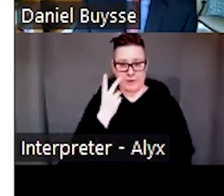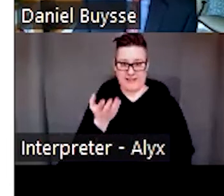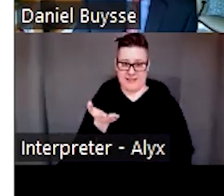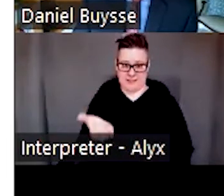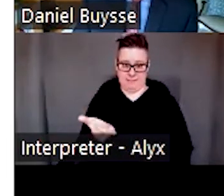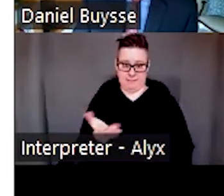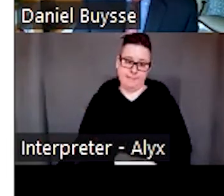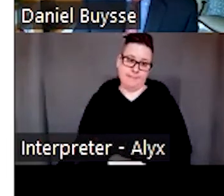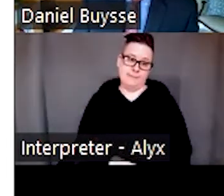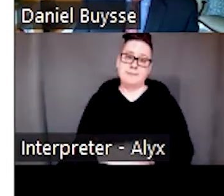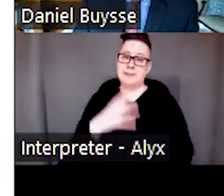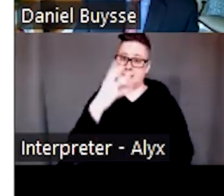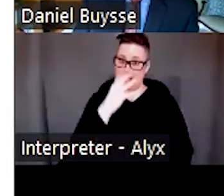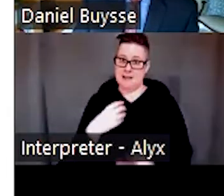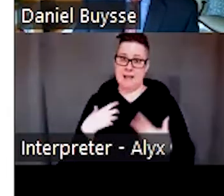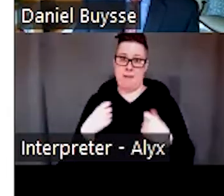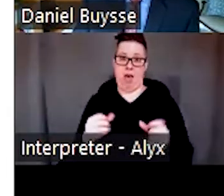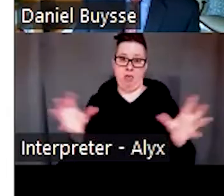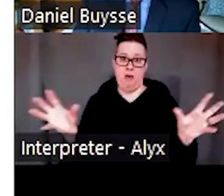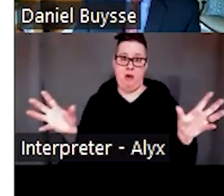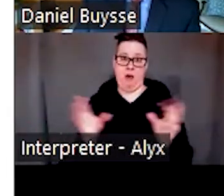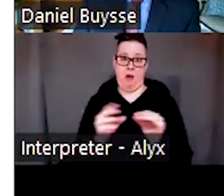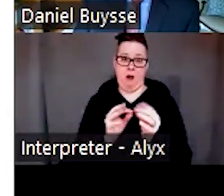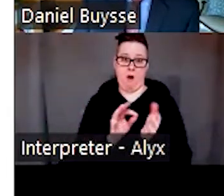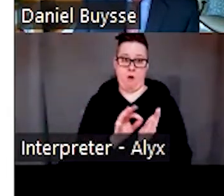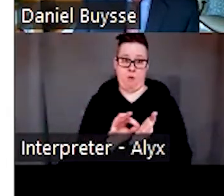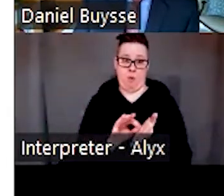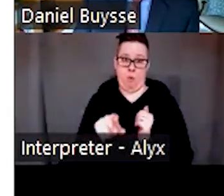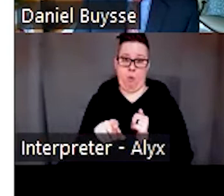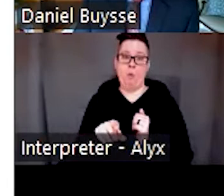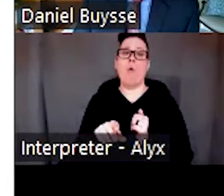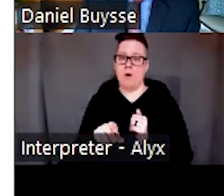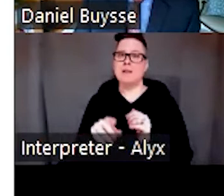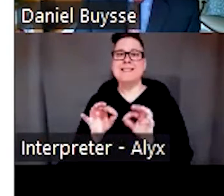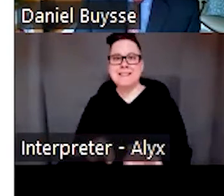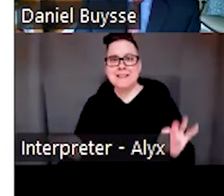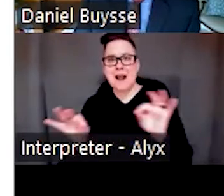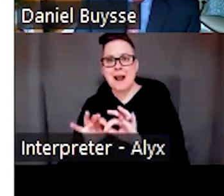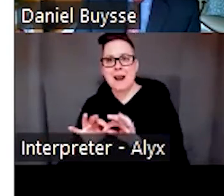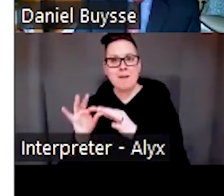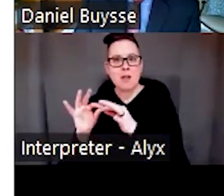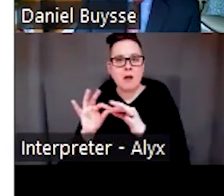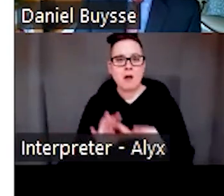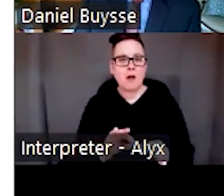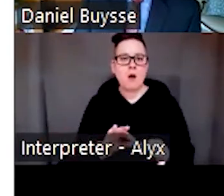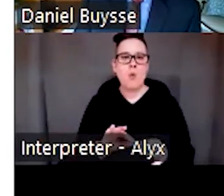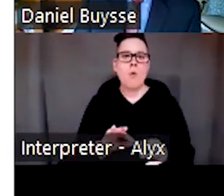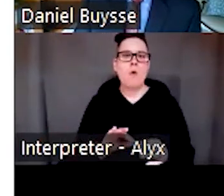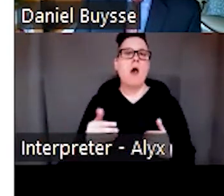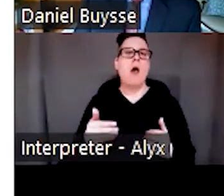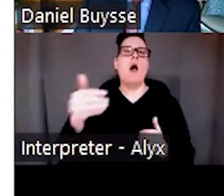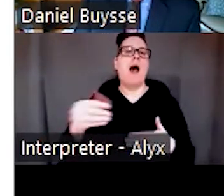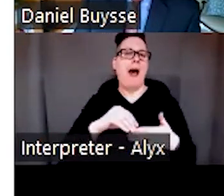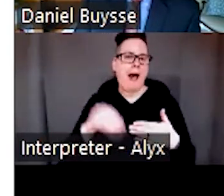is that the sleep health composite scores were significantly associated with subsequent